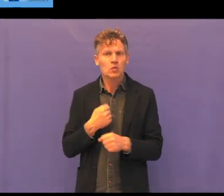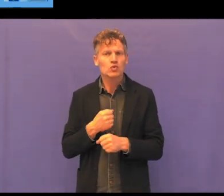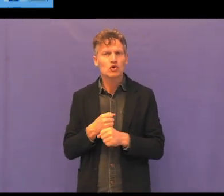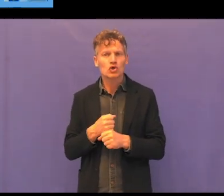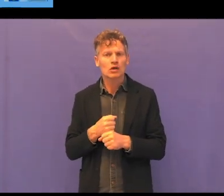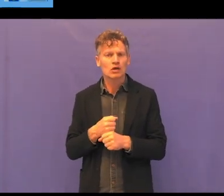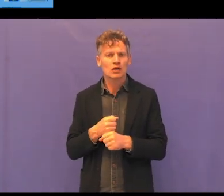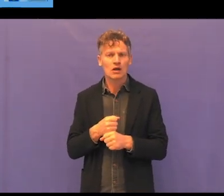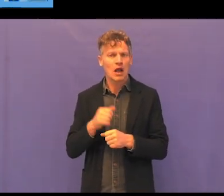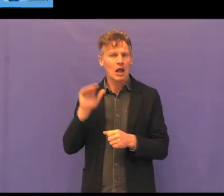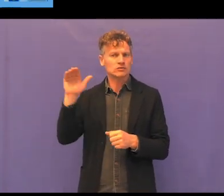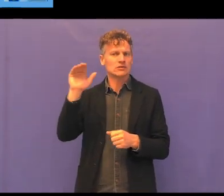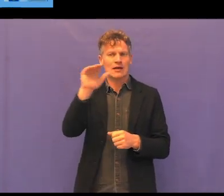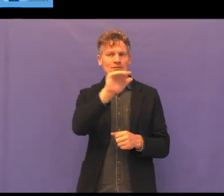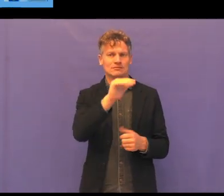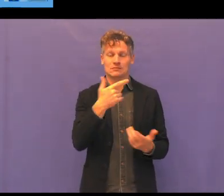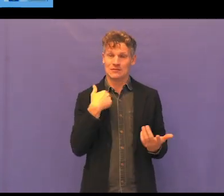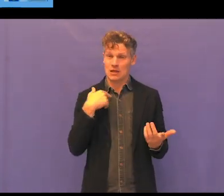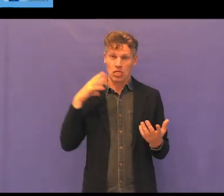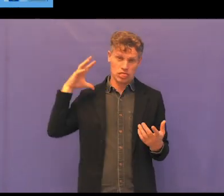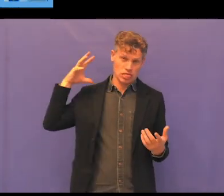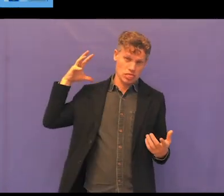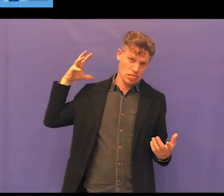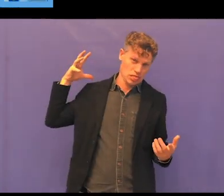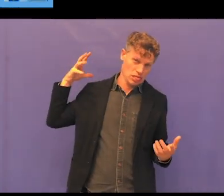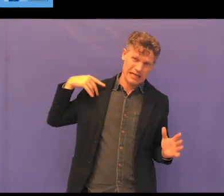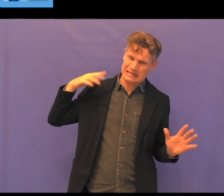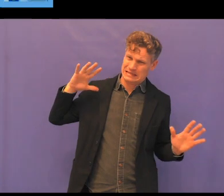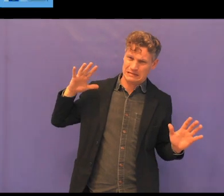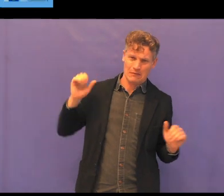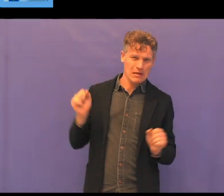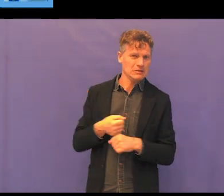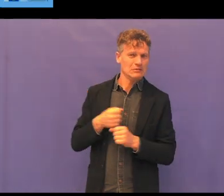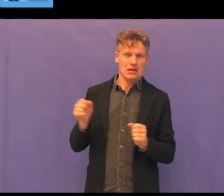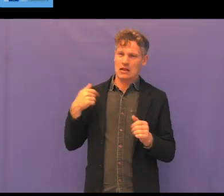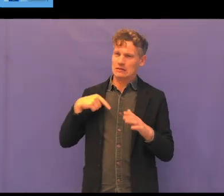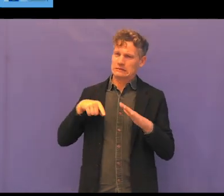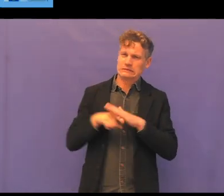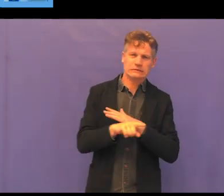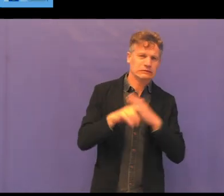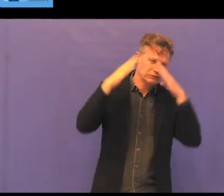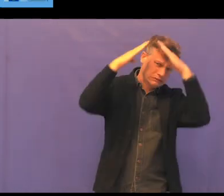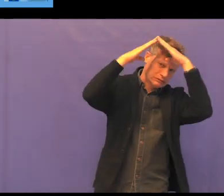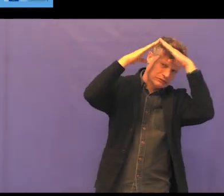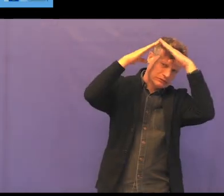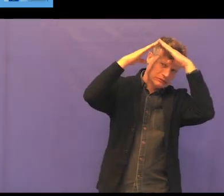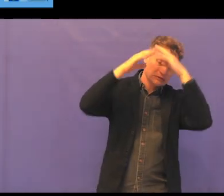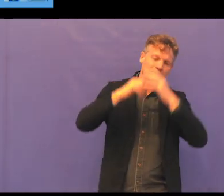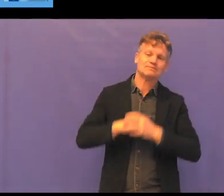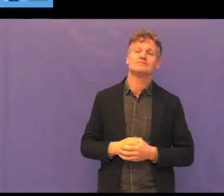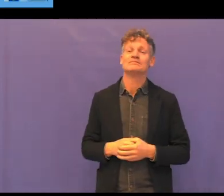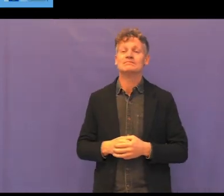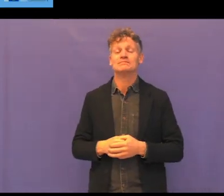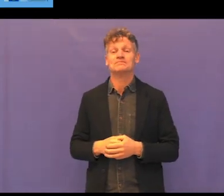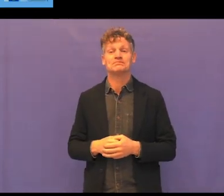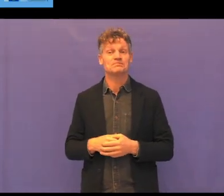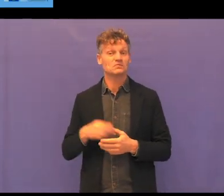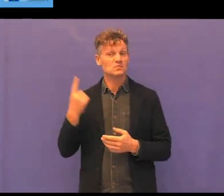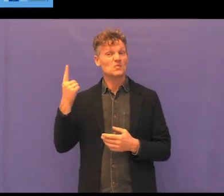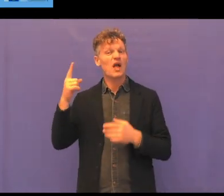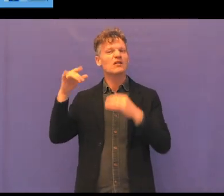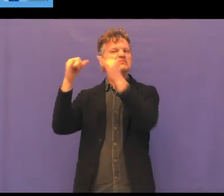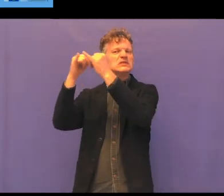Migration estimates that by 2050, 1.5 billion people on the planet will